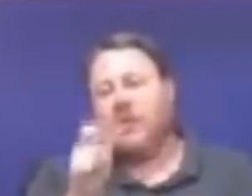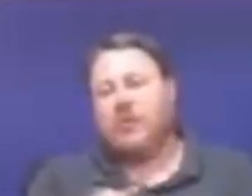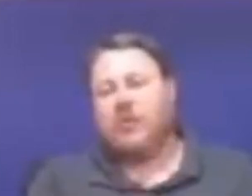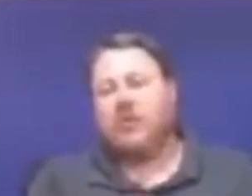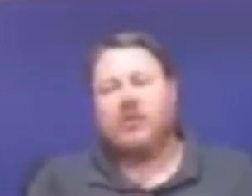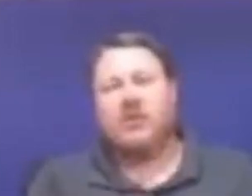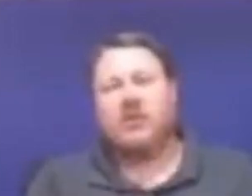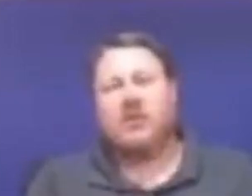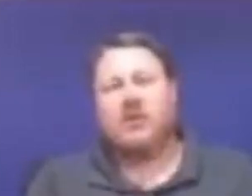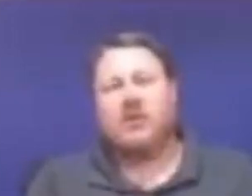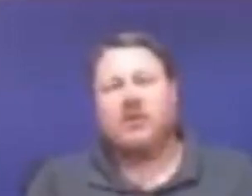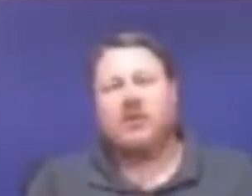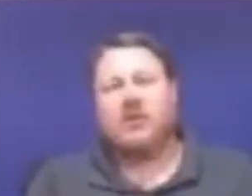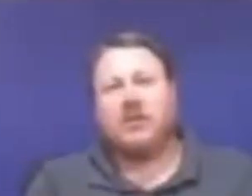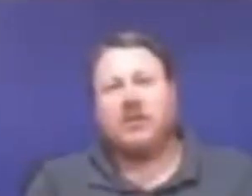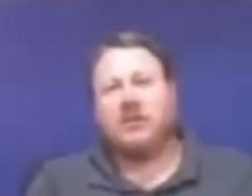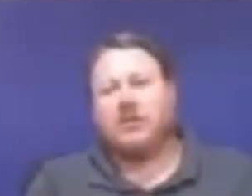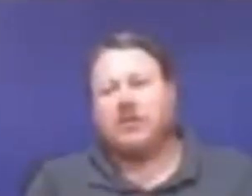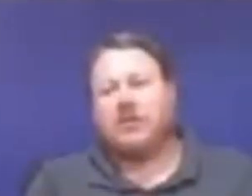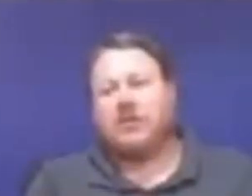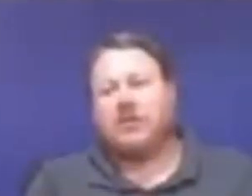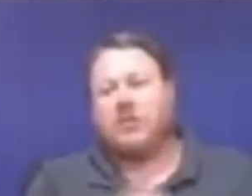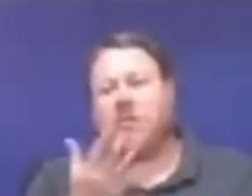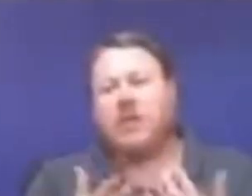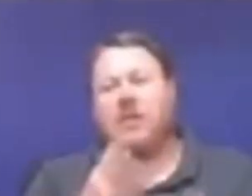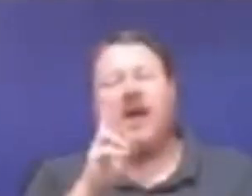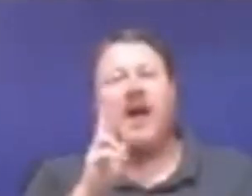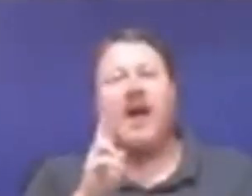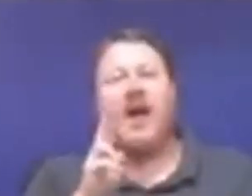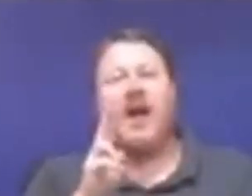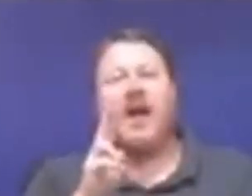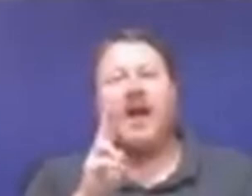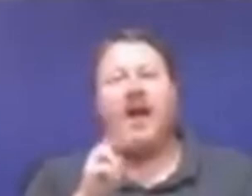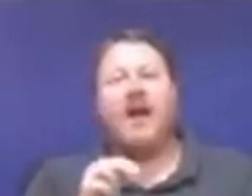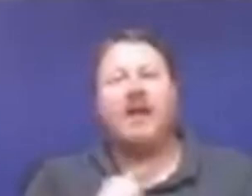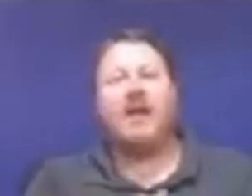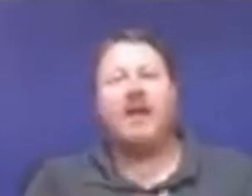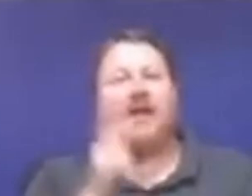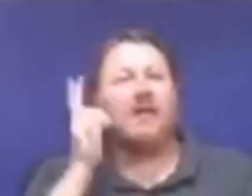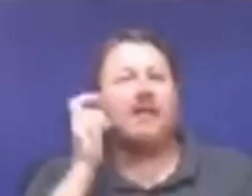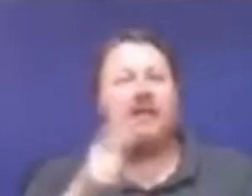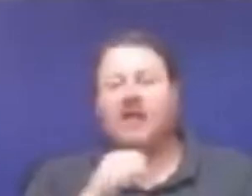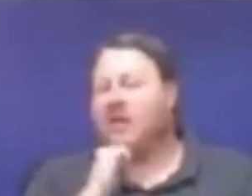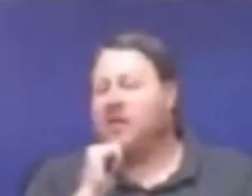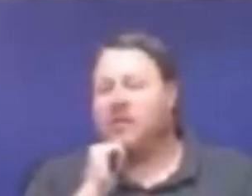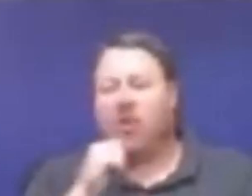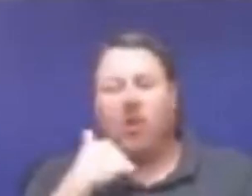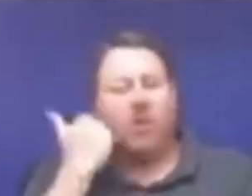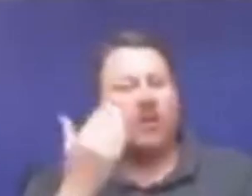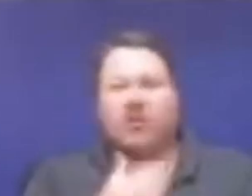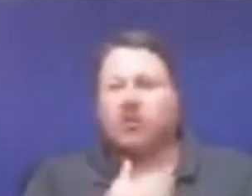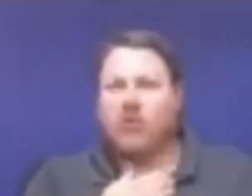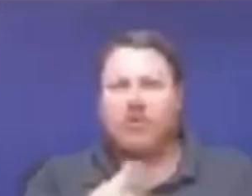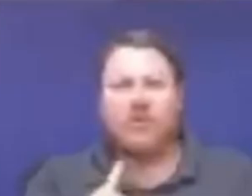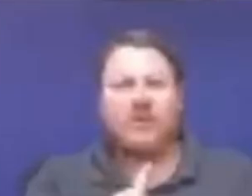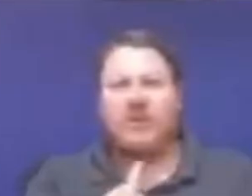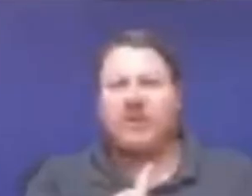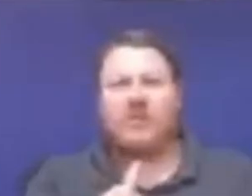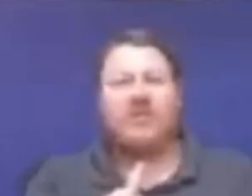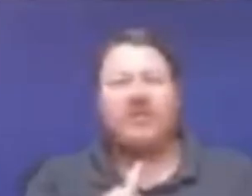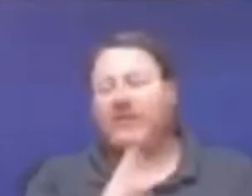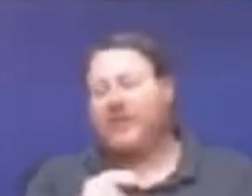he's unlikely perhaps to listen to you, not because I want the job for myself. I don't have any